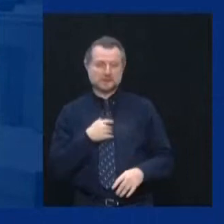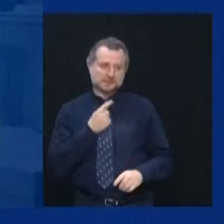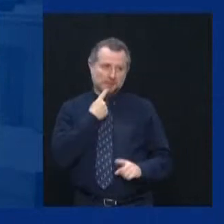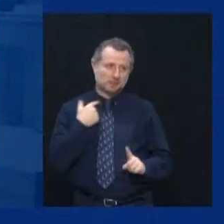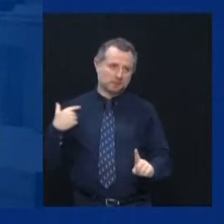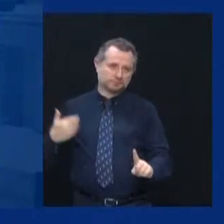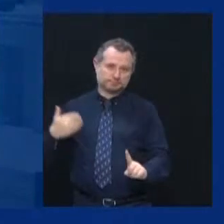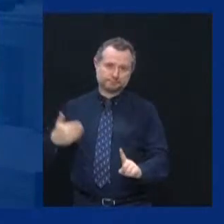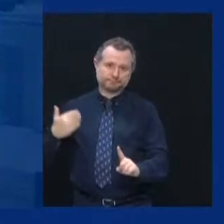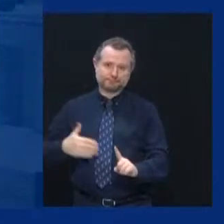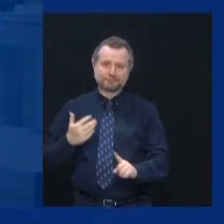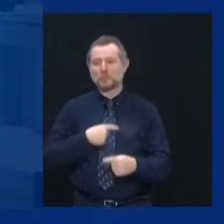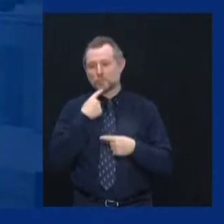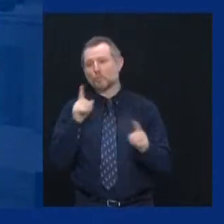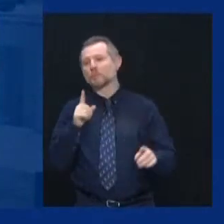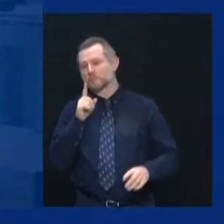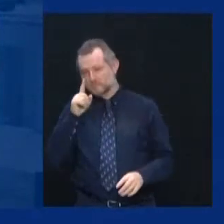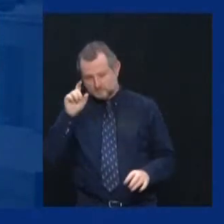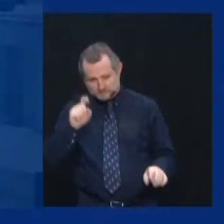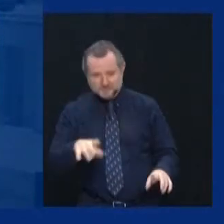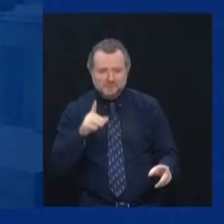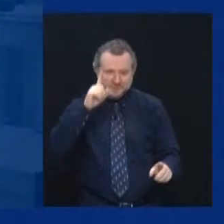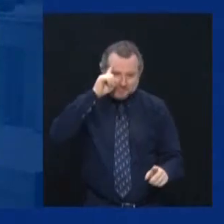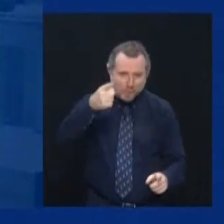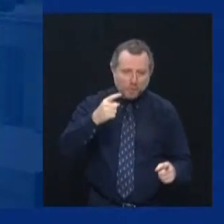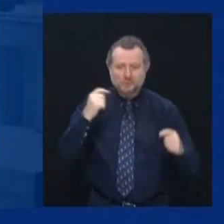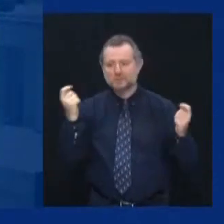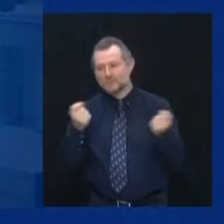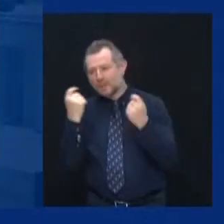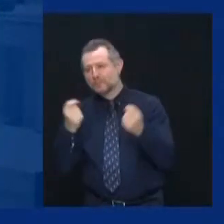celebrate smart, stop the spread,